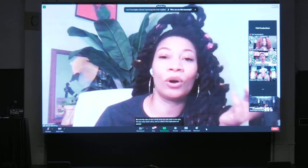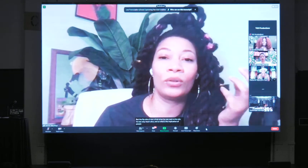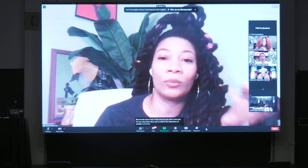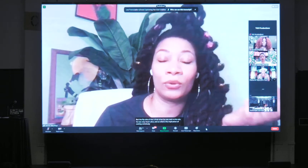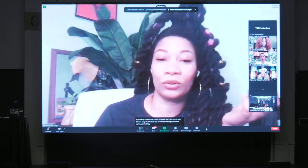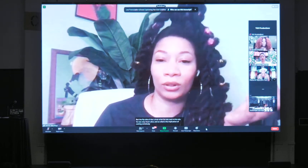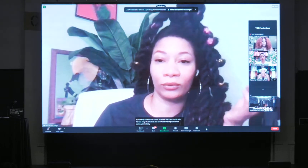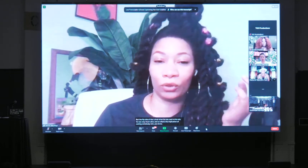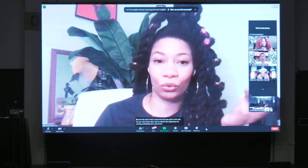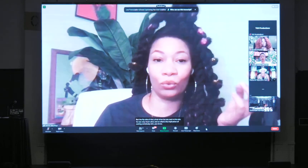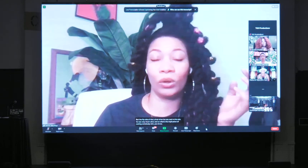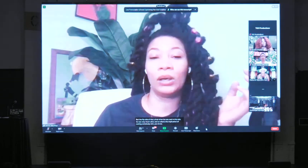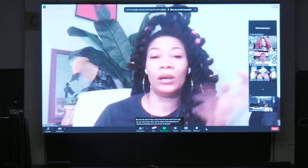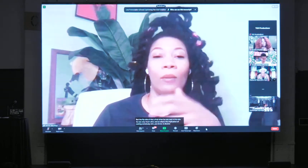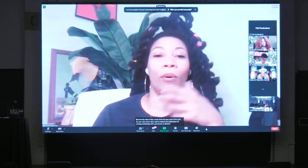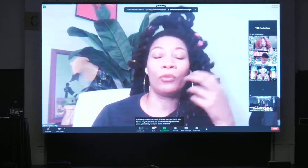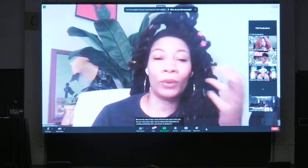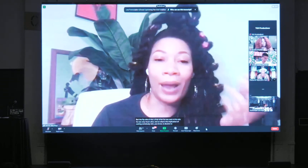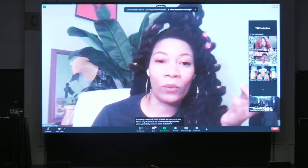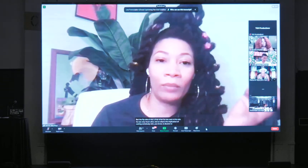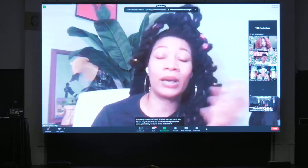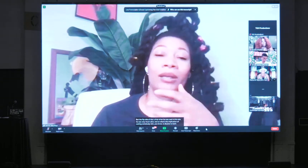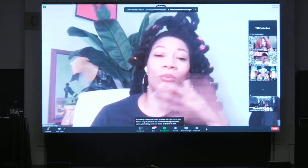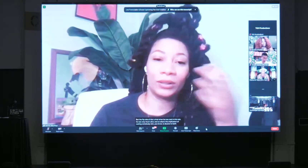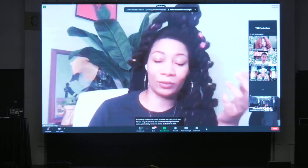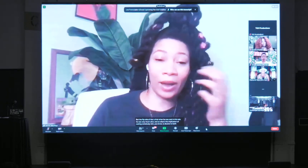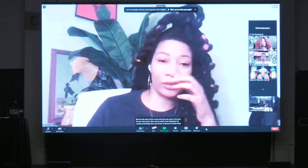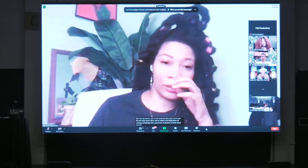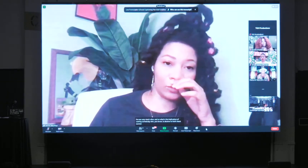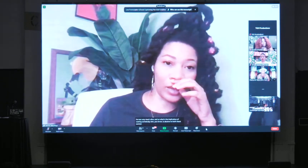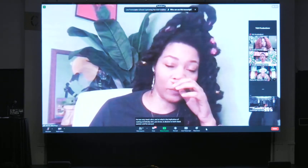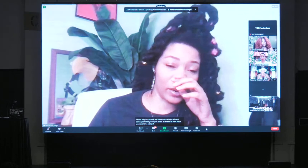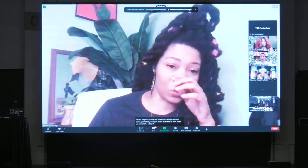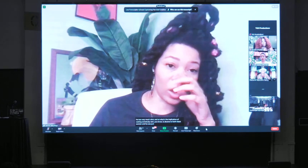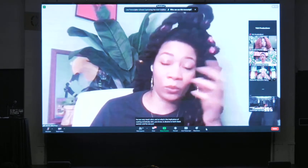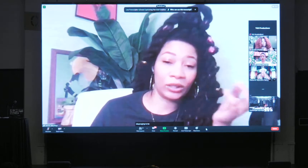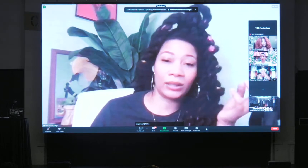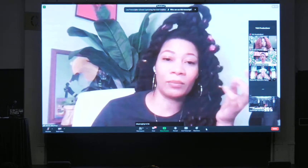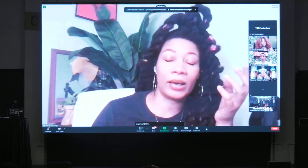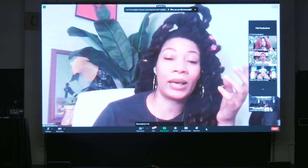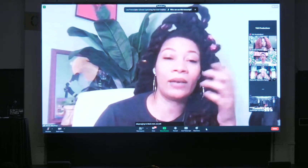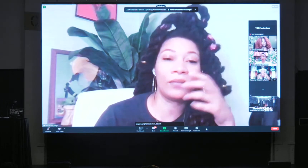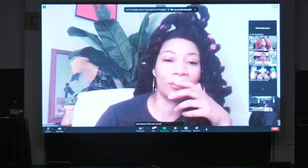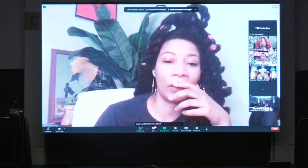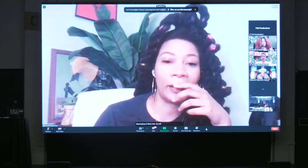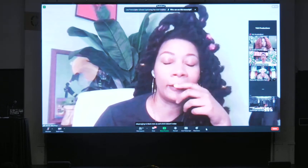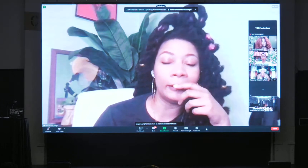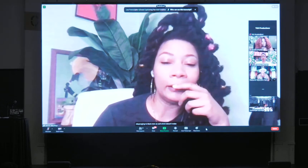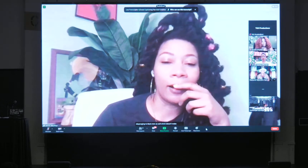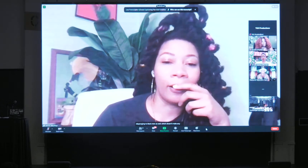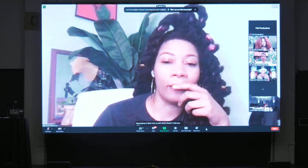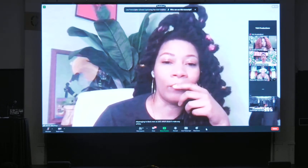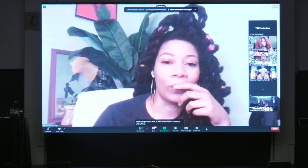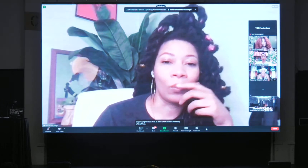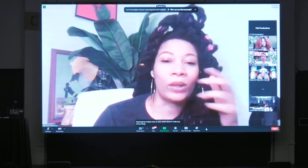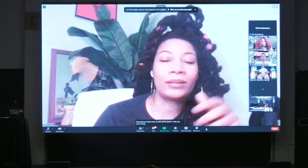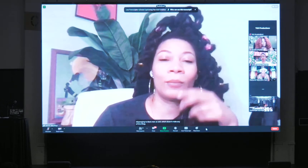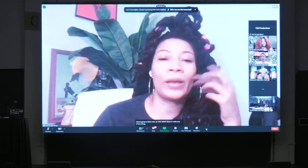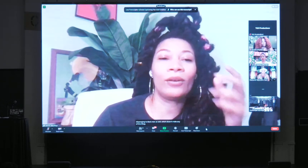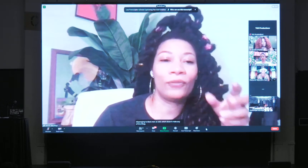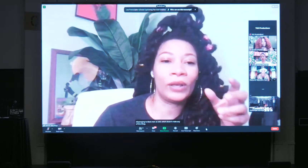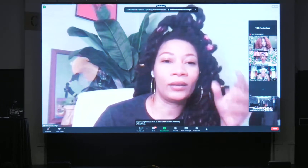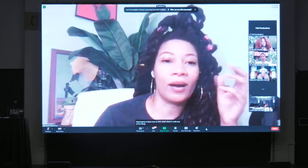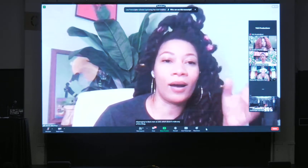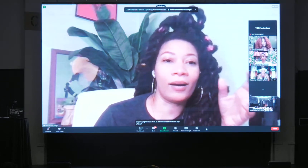who is abusive to both Black women, and he was disparaging to Black men as well, which doesn't make any of this okay? What's